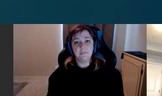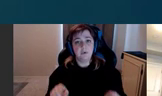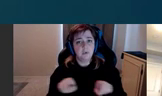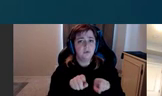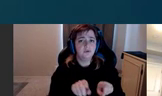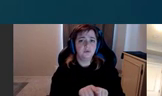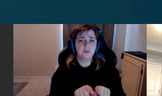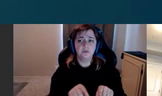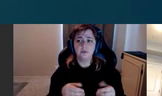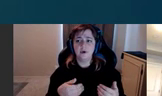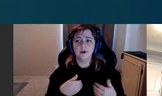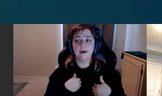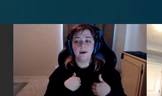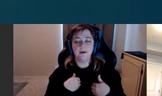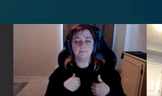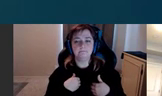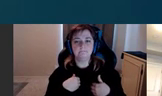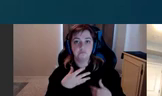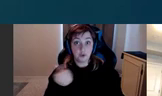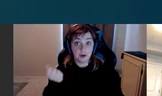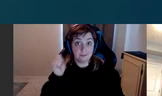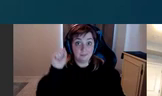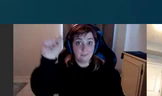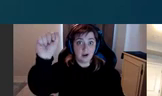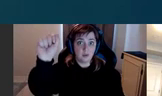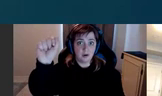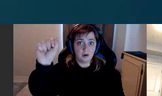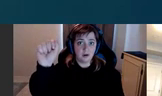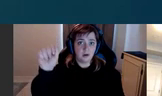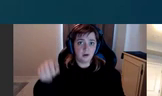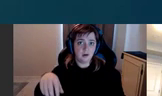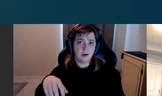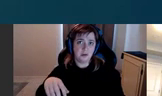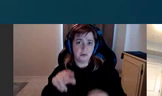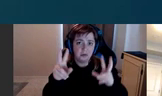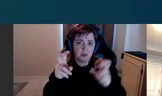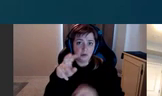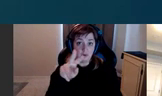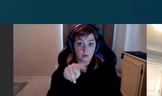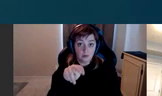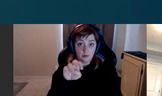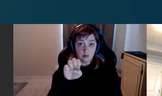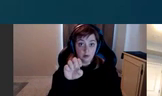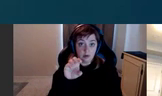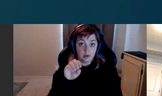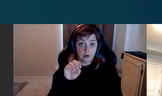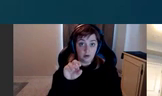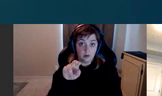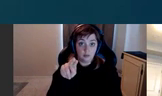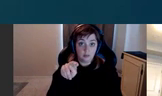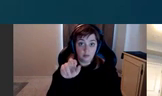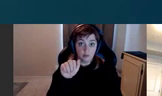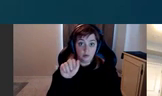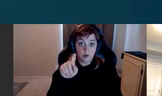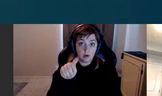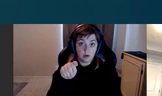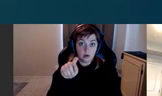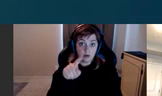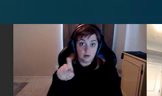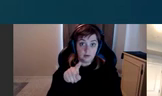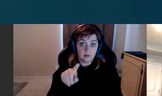its white supremacists and I guess what we would call neo-Nazis today that came and